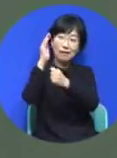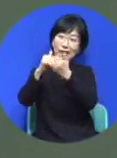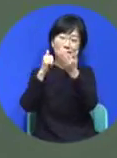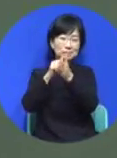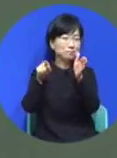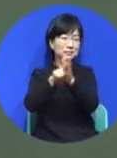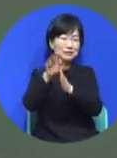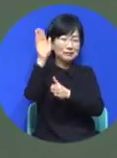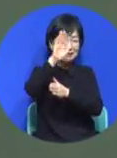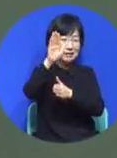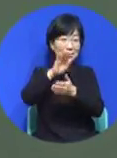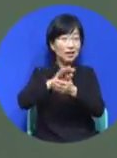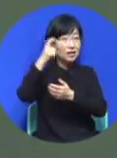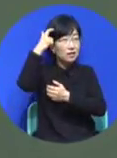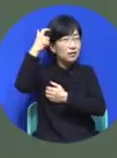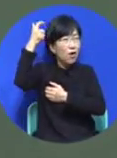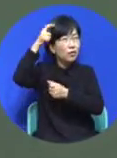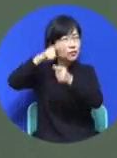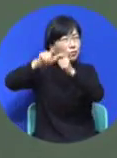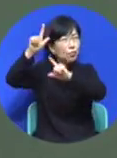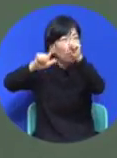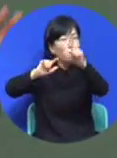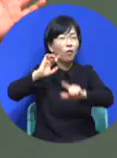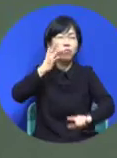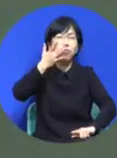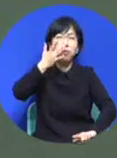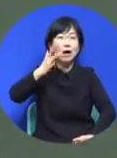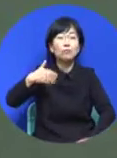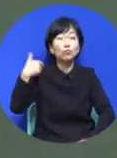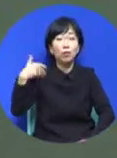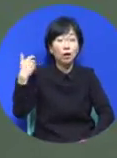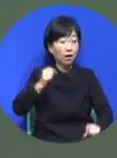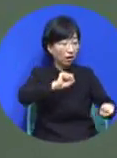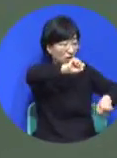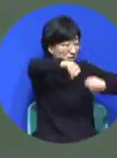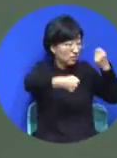God. They don't understand the spiritual reality or their own state.